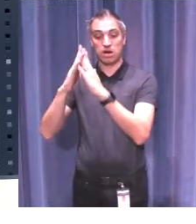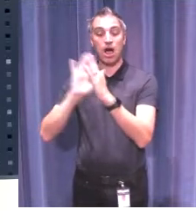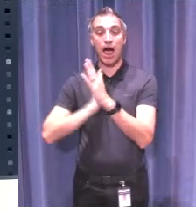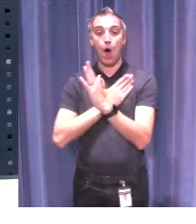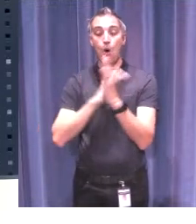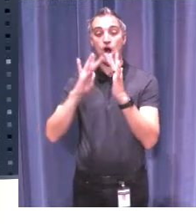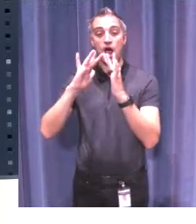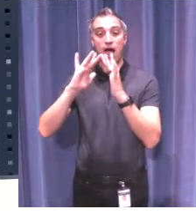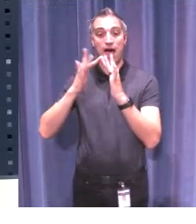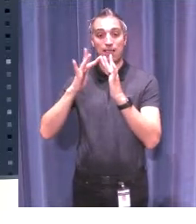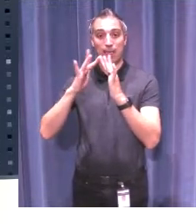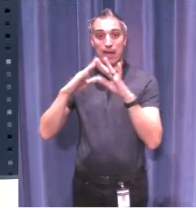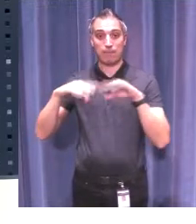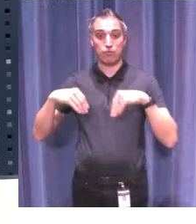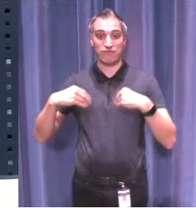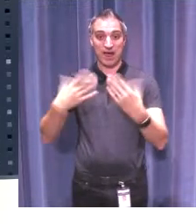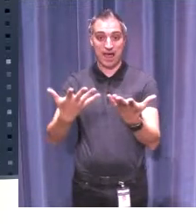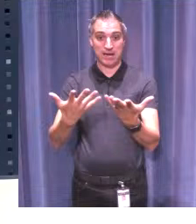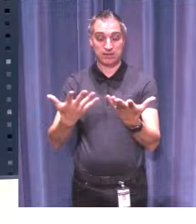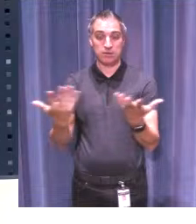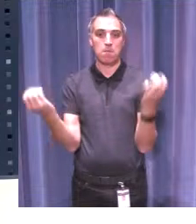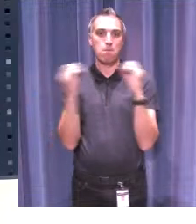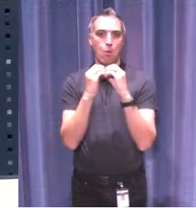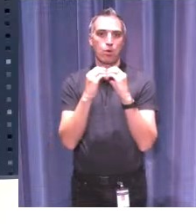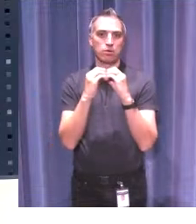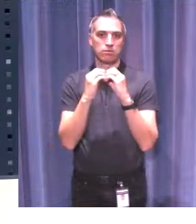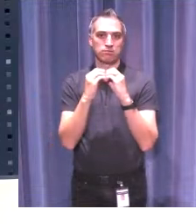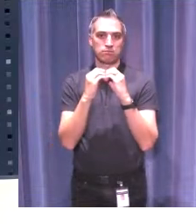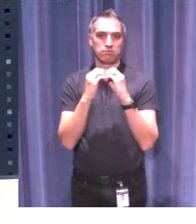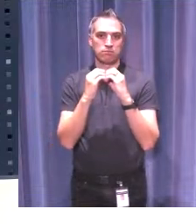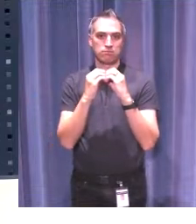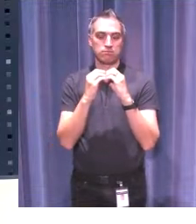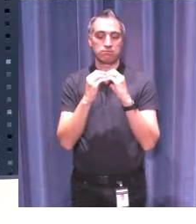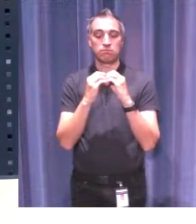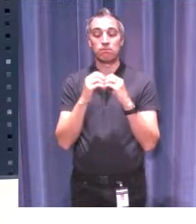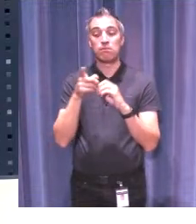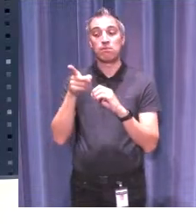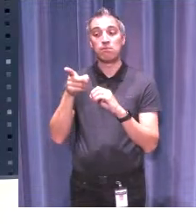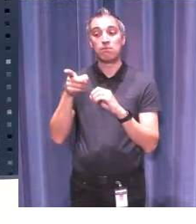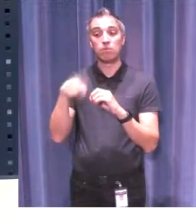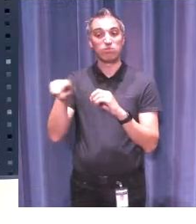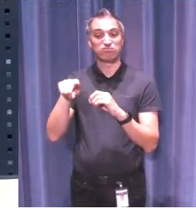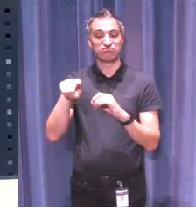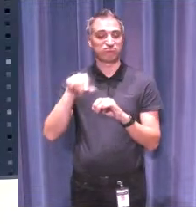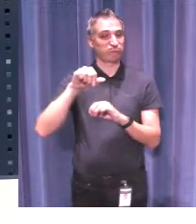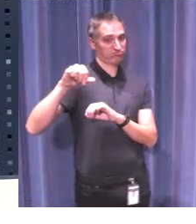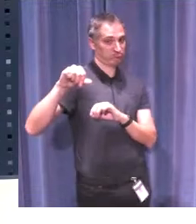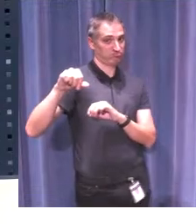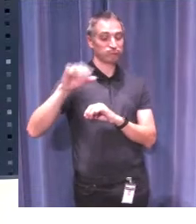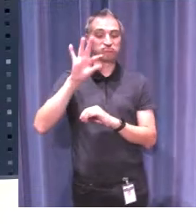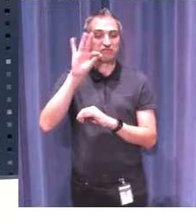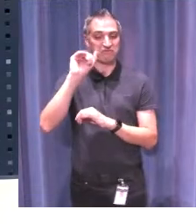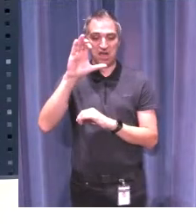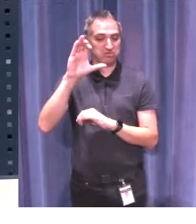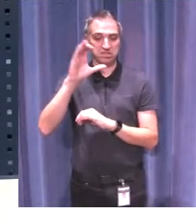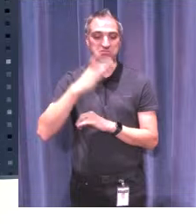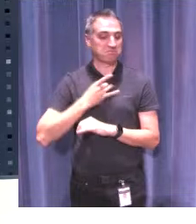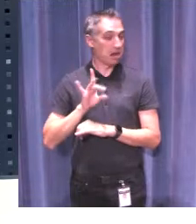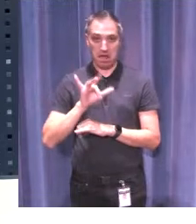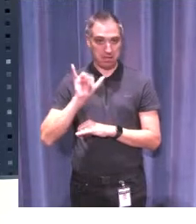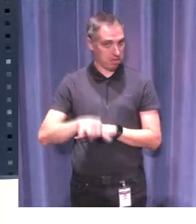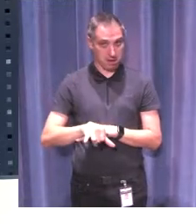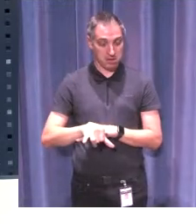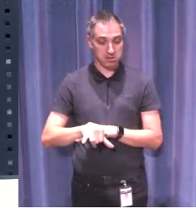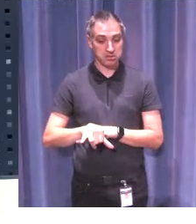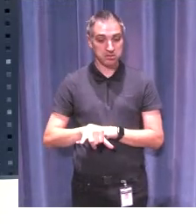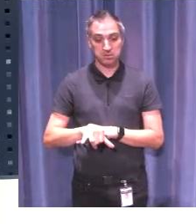more robust way. We got pushback from that, from the faculty union,